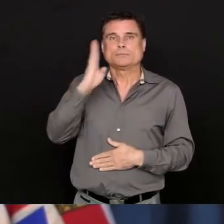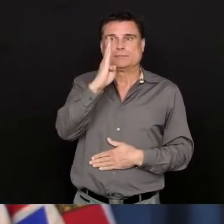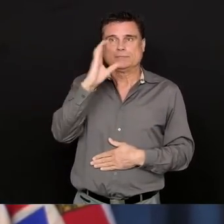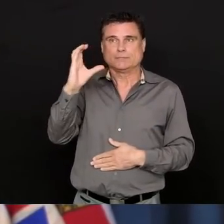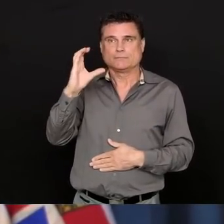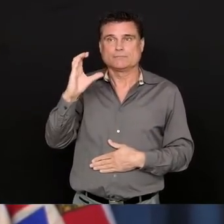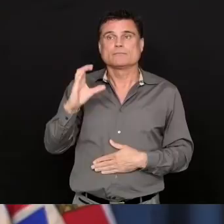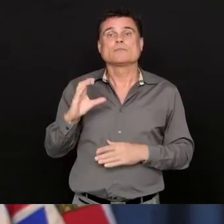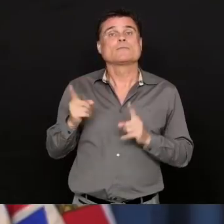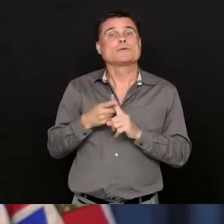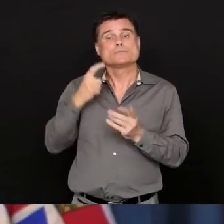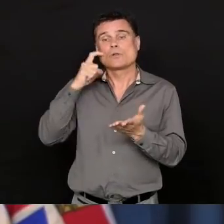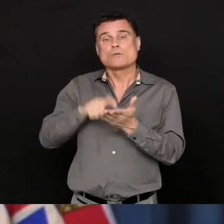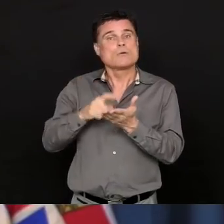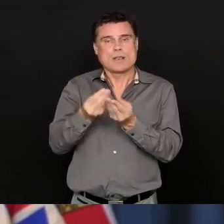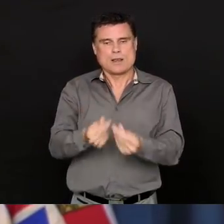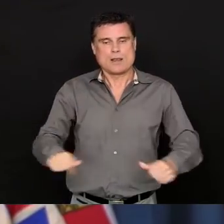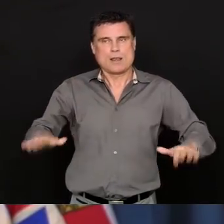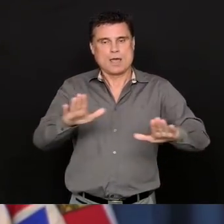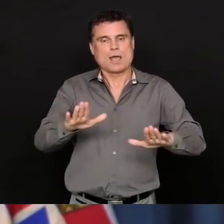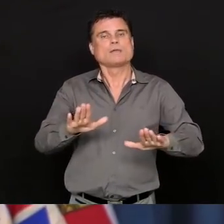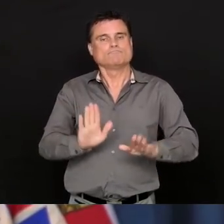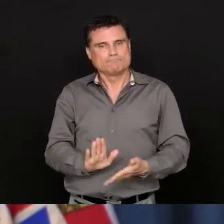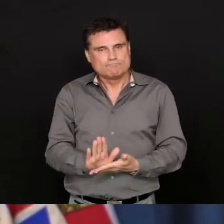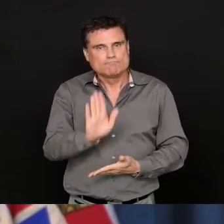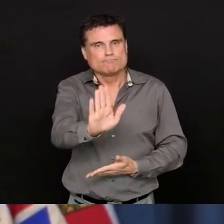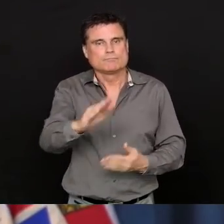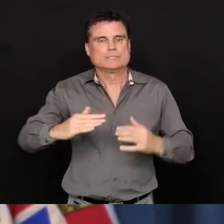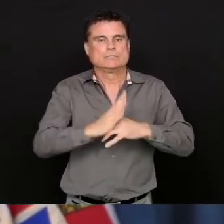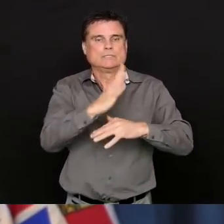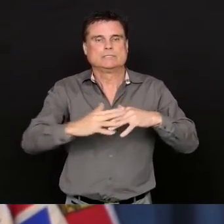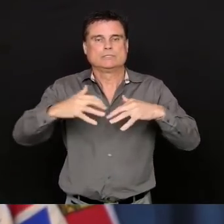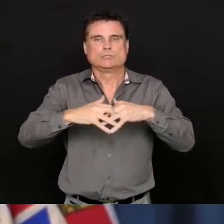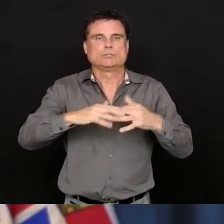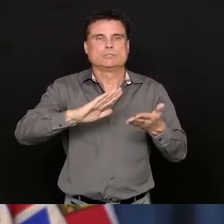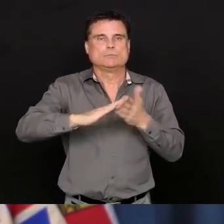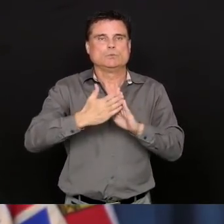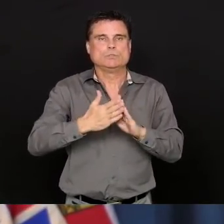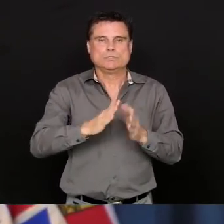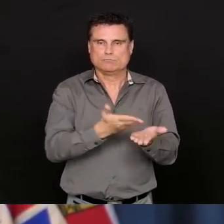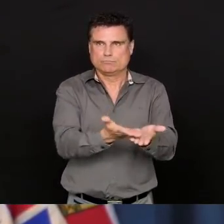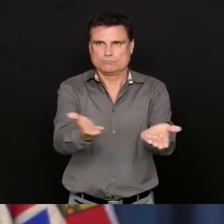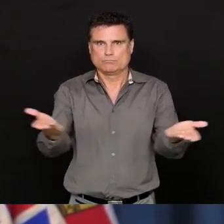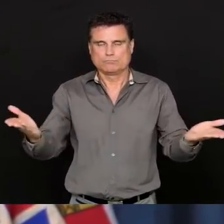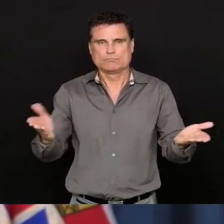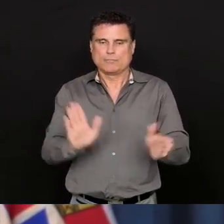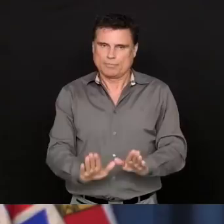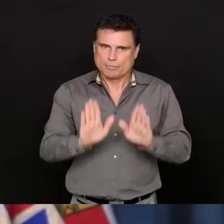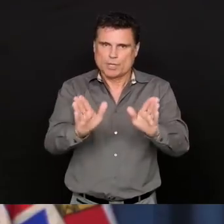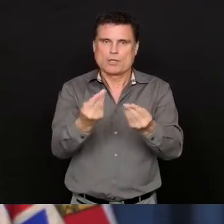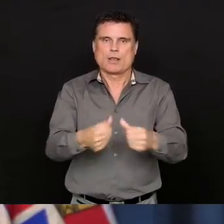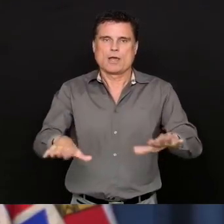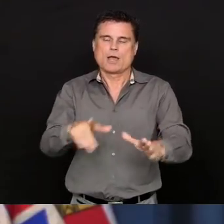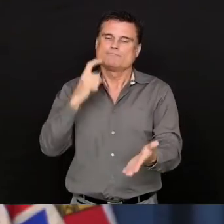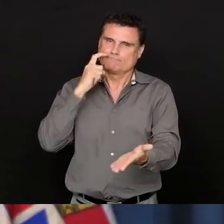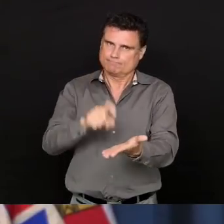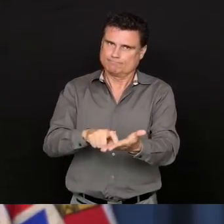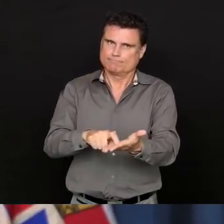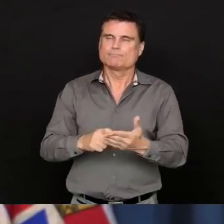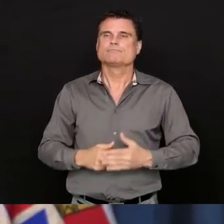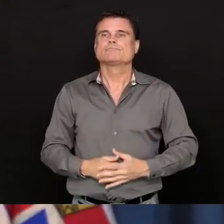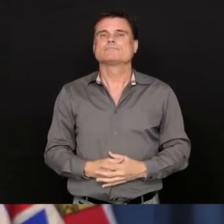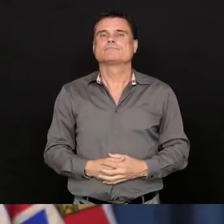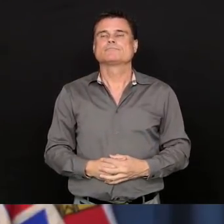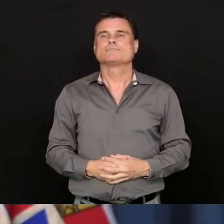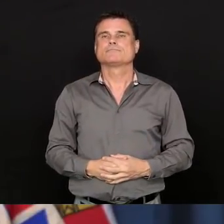on the traditional and unceded territories of the Lekwungen-speaking peoples, particularly the Esquimalt and the Songhees First Nation, and